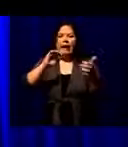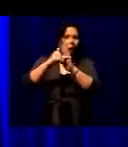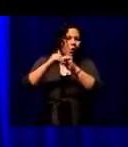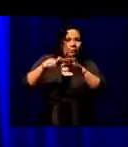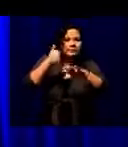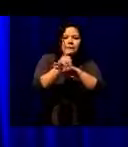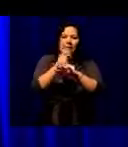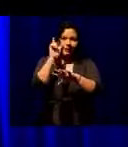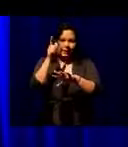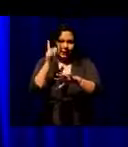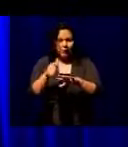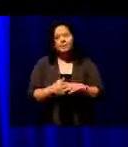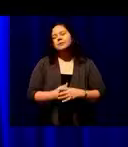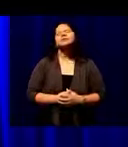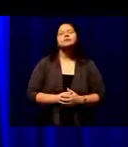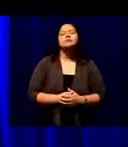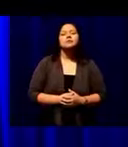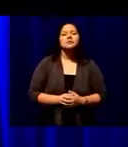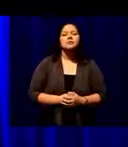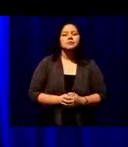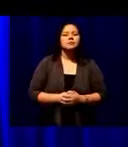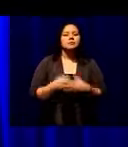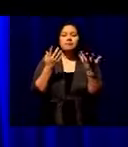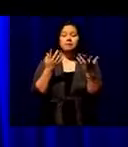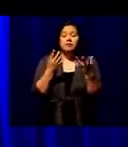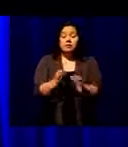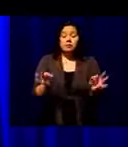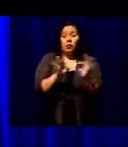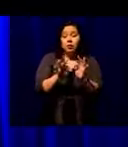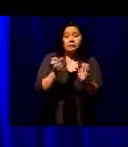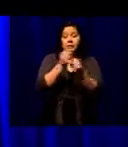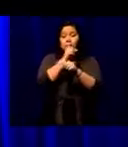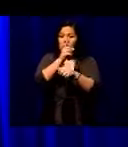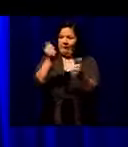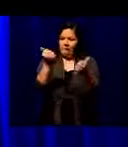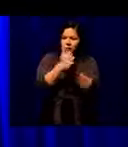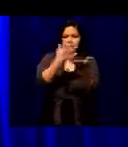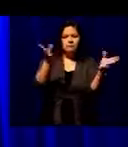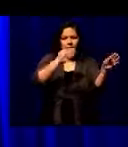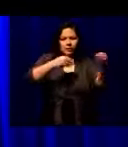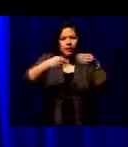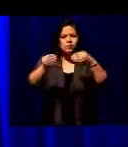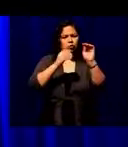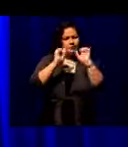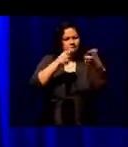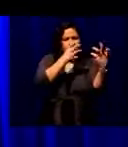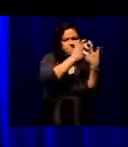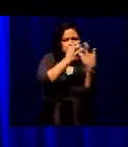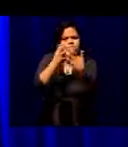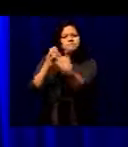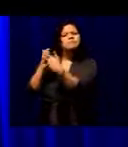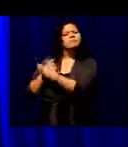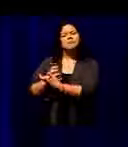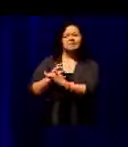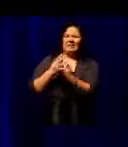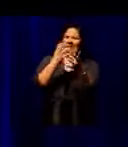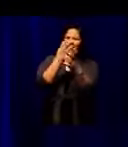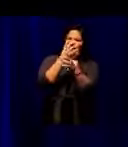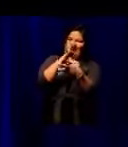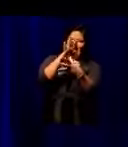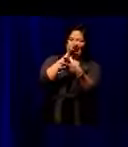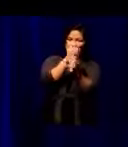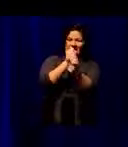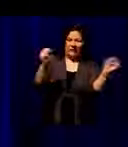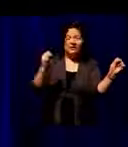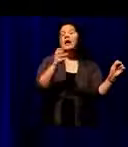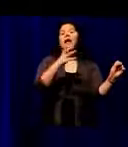our productions. We want to make sure that everything is flexible, that safety is the priority,